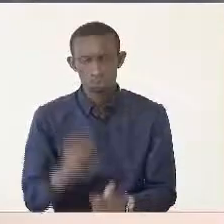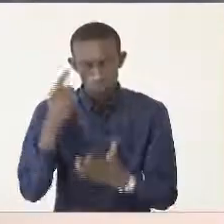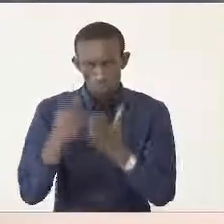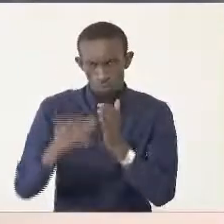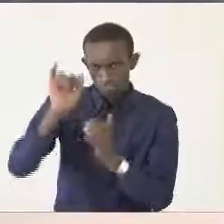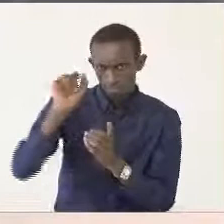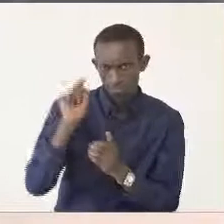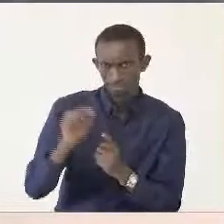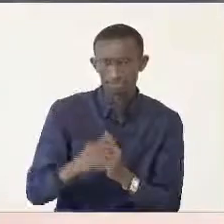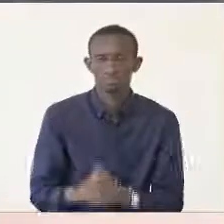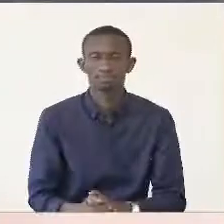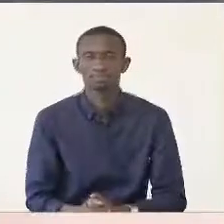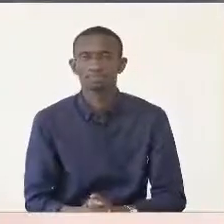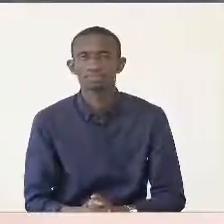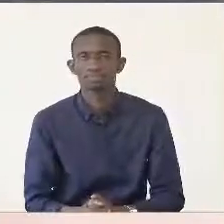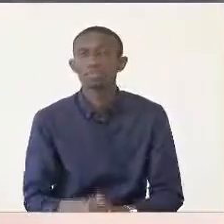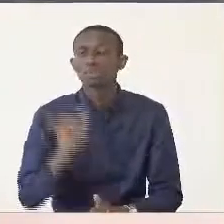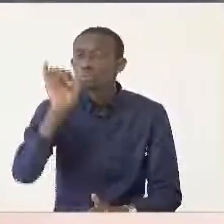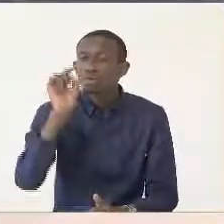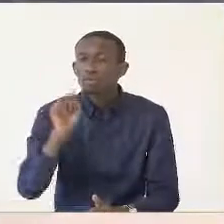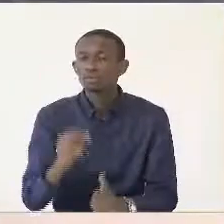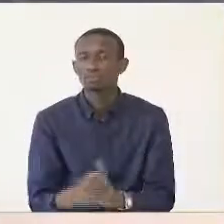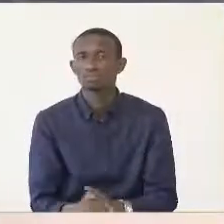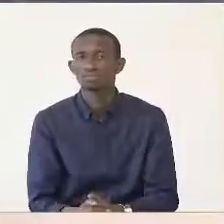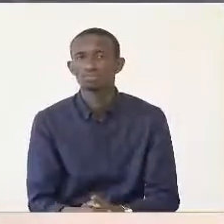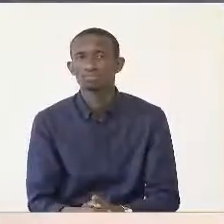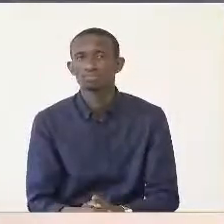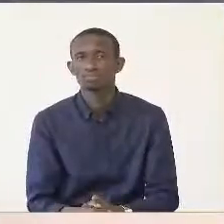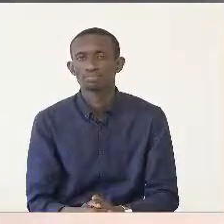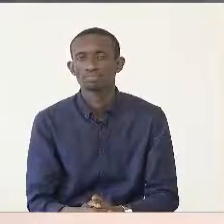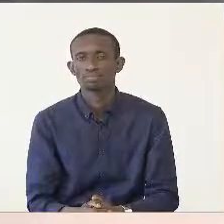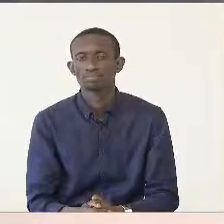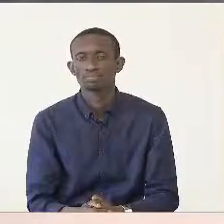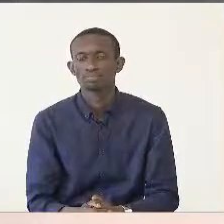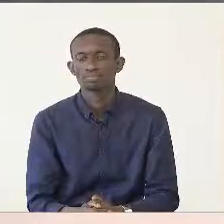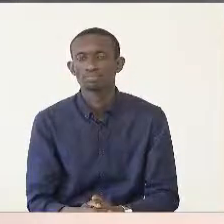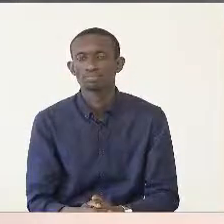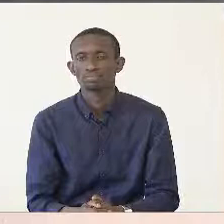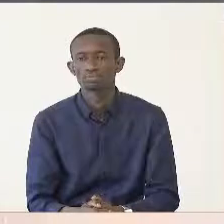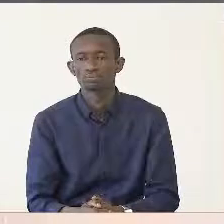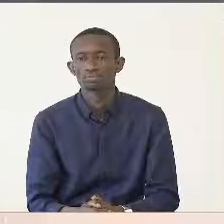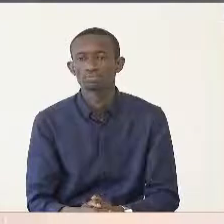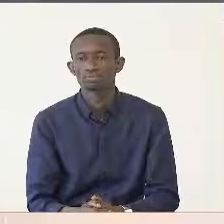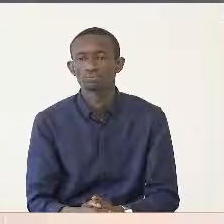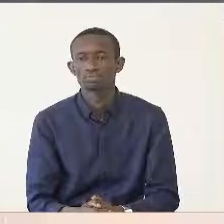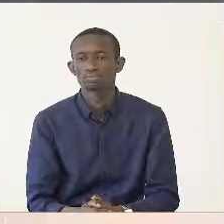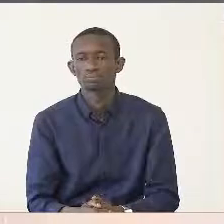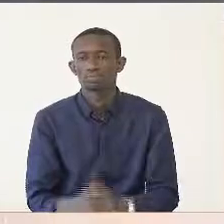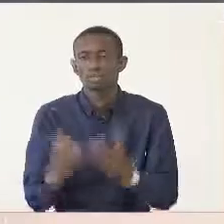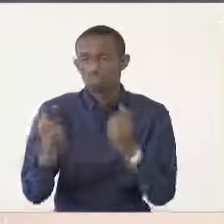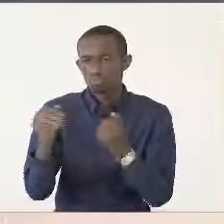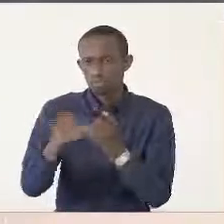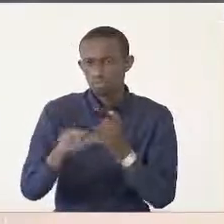y-axis? The y-axis. So along the y-axis, we have this equation